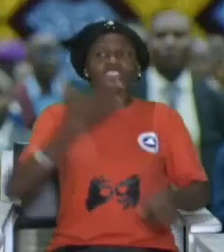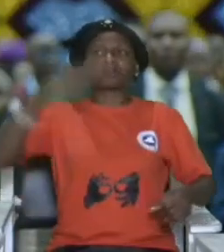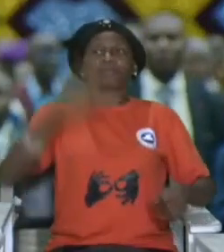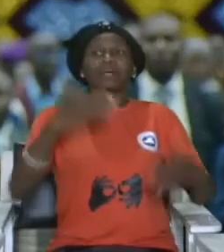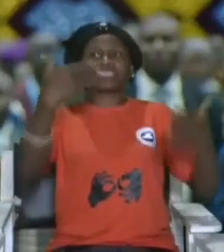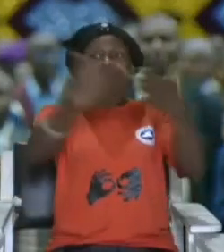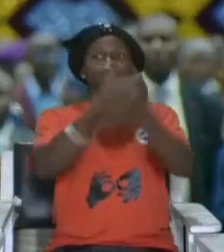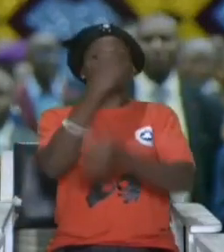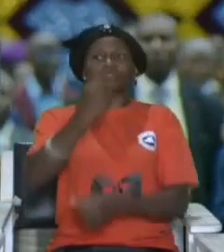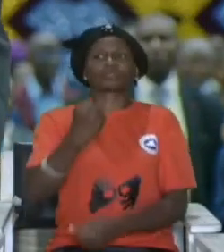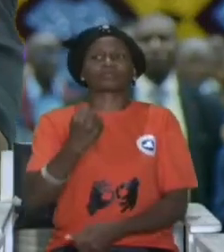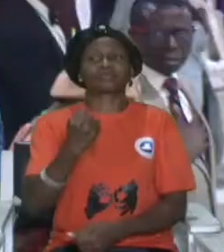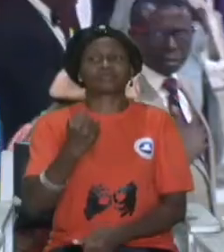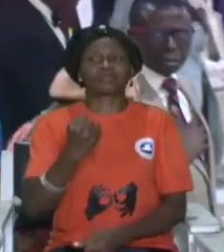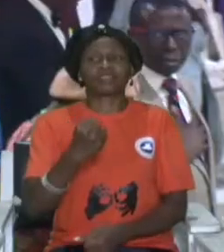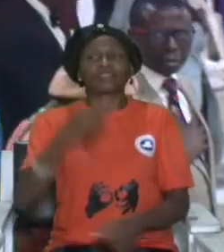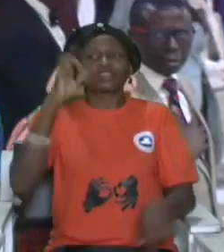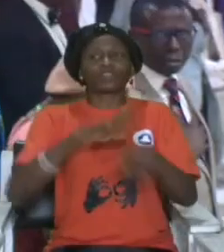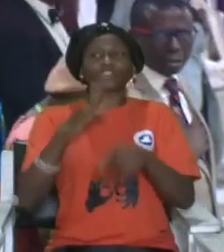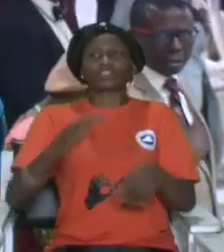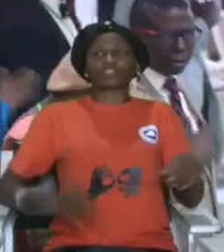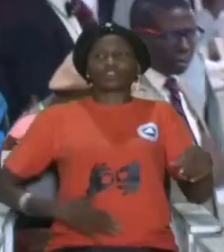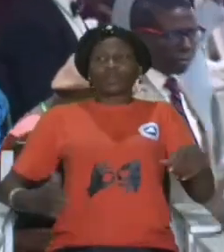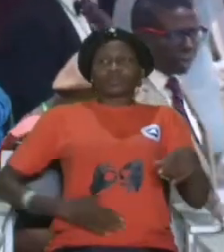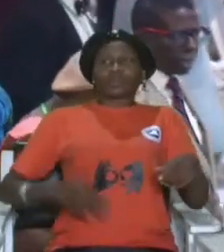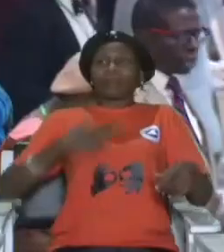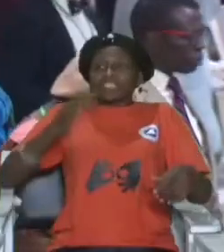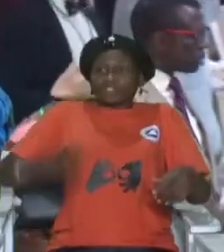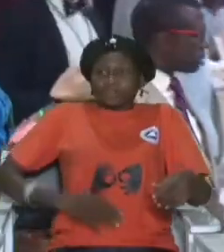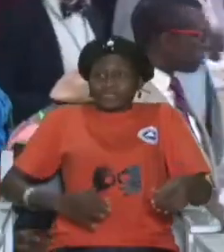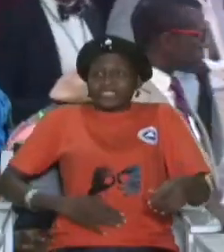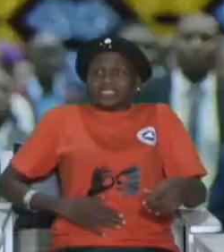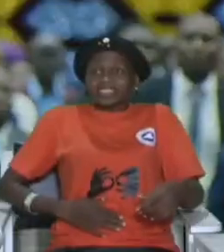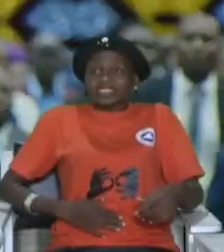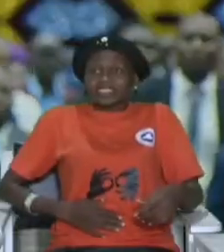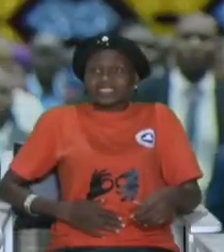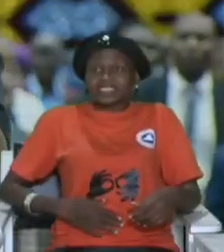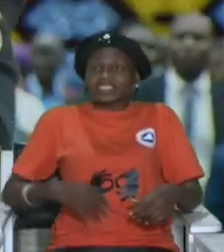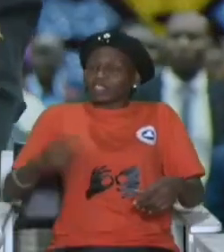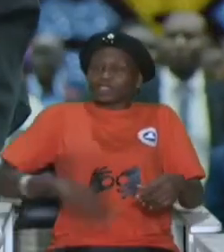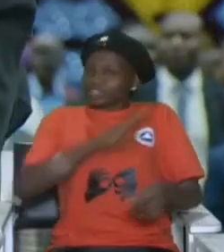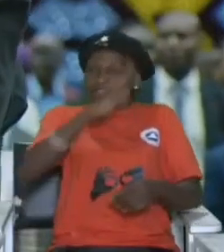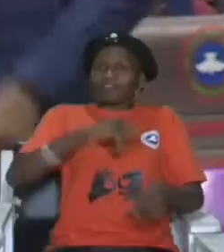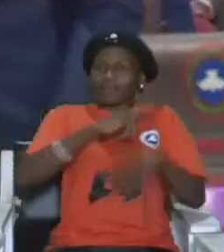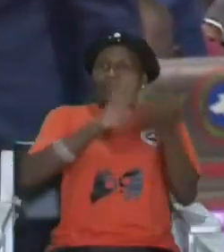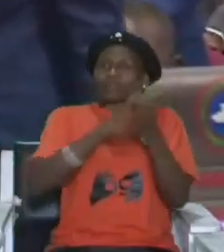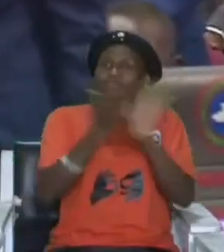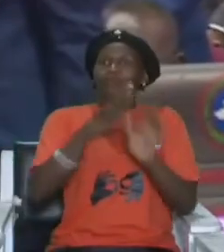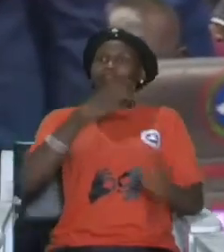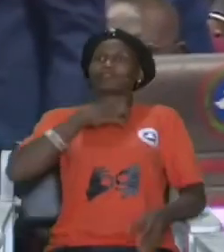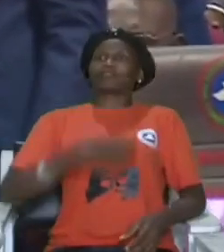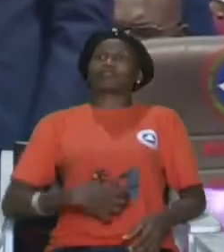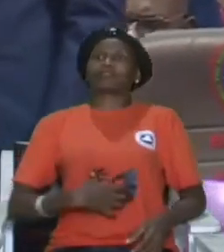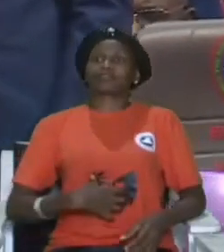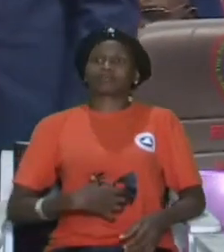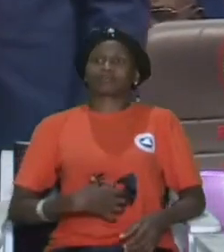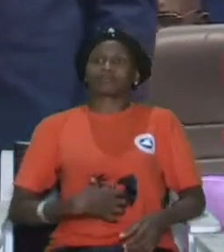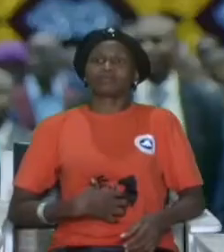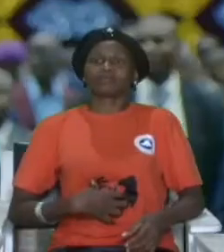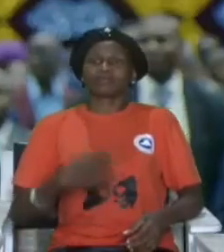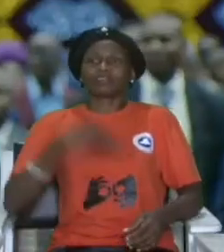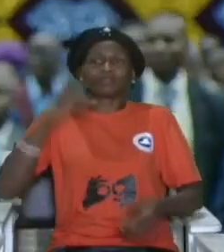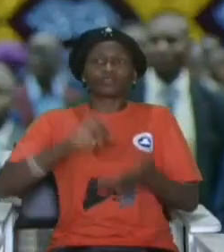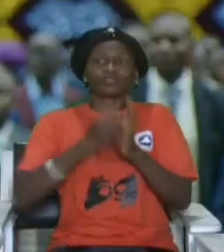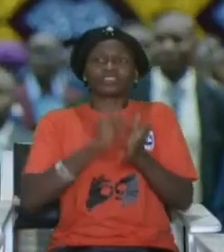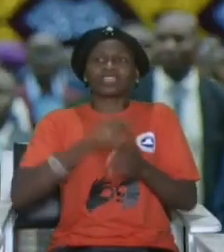news. Touch your tummy. Say, my tummy. You'll never go hungry. And for those